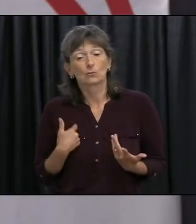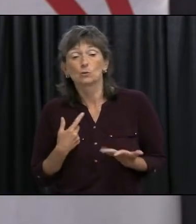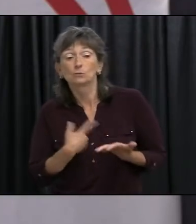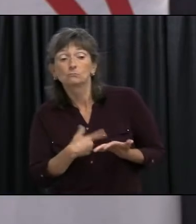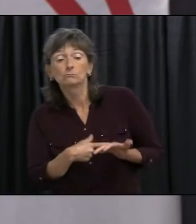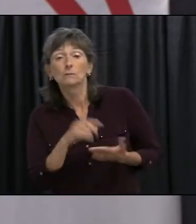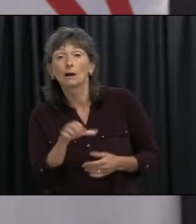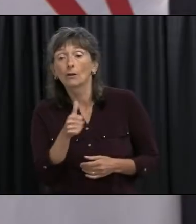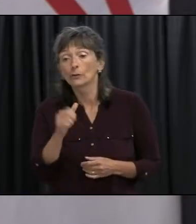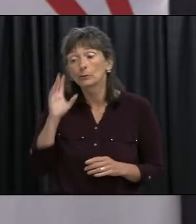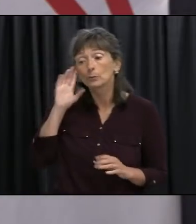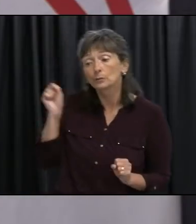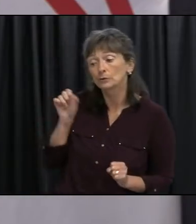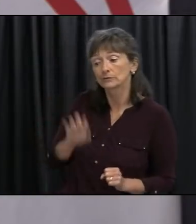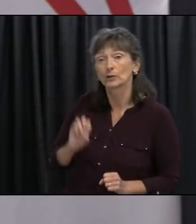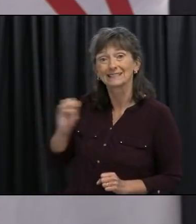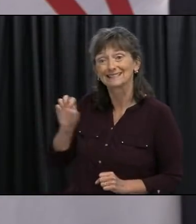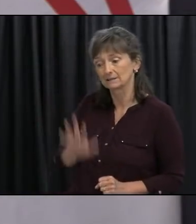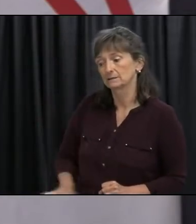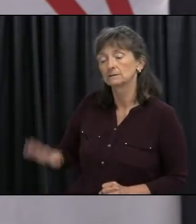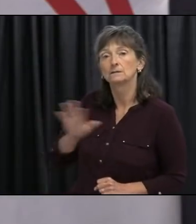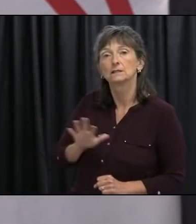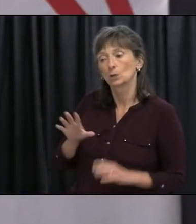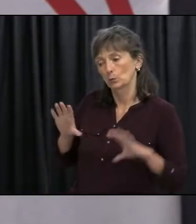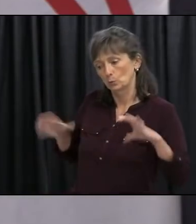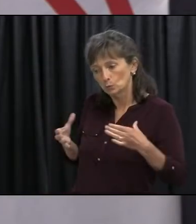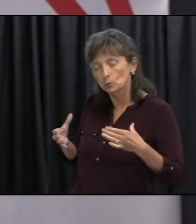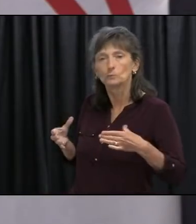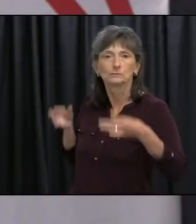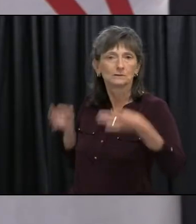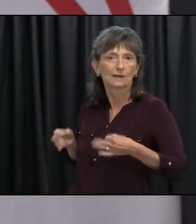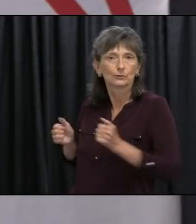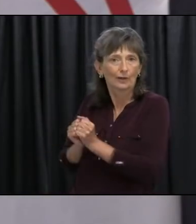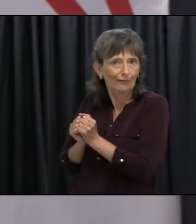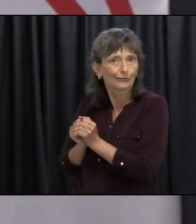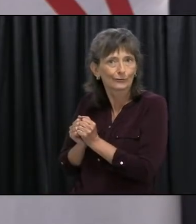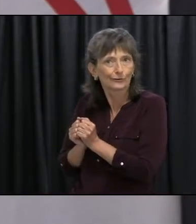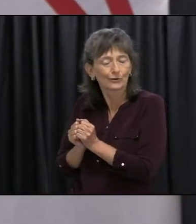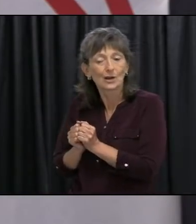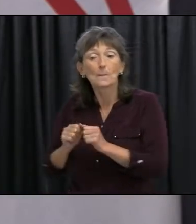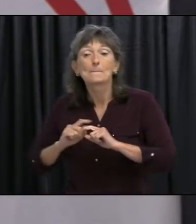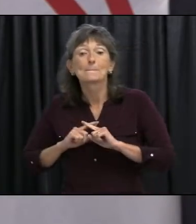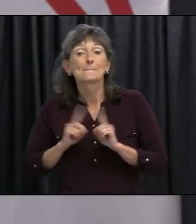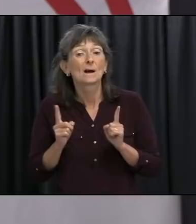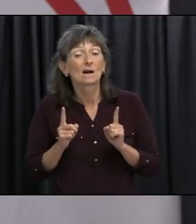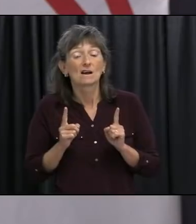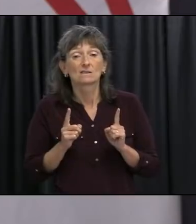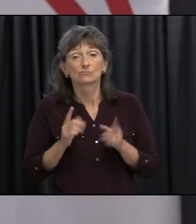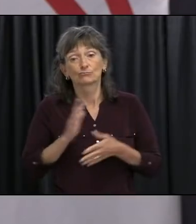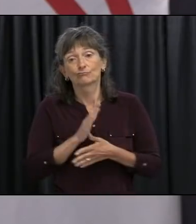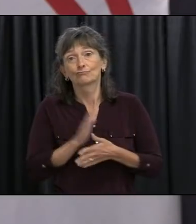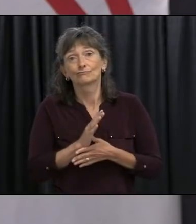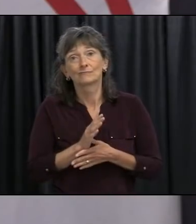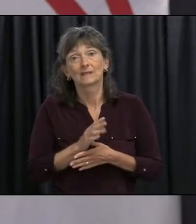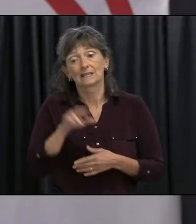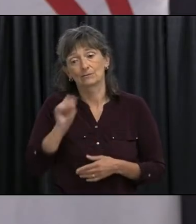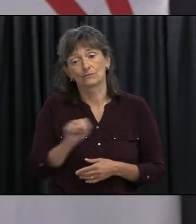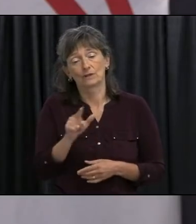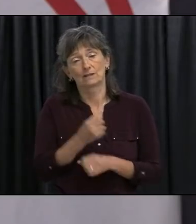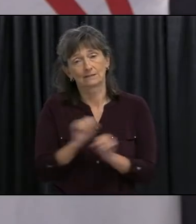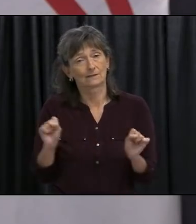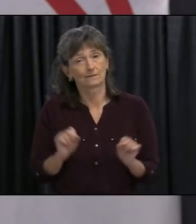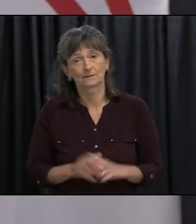our other premiers in Atlantic Canada before any decisions made. But as I said, keeping our province safe is the top priority for